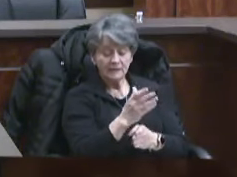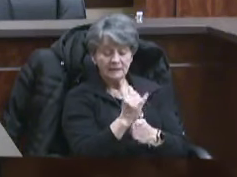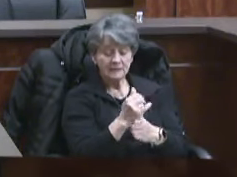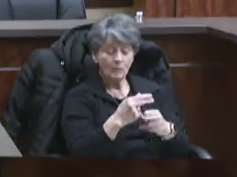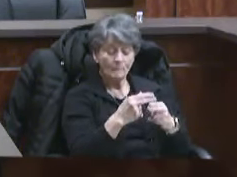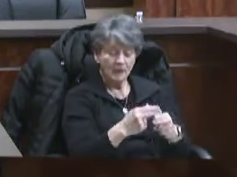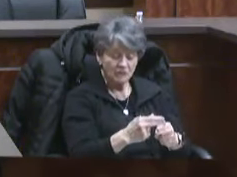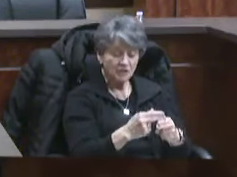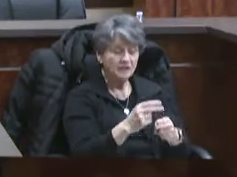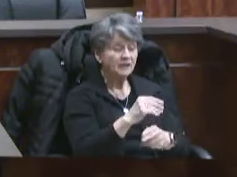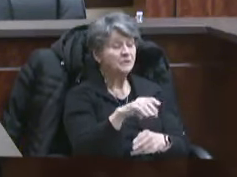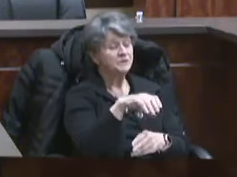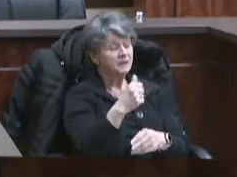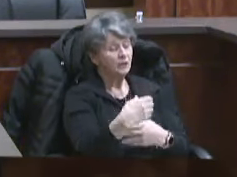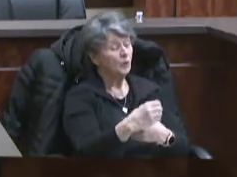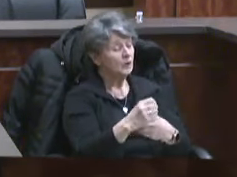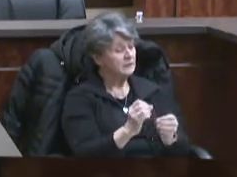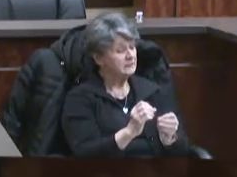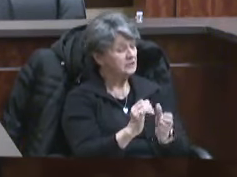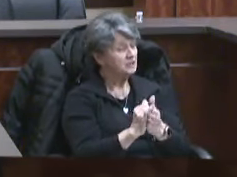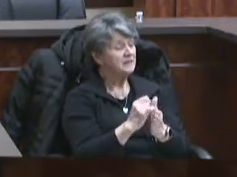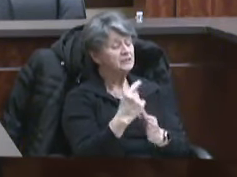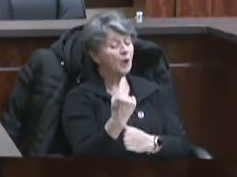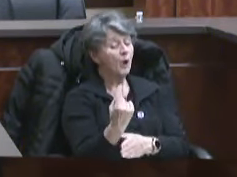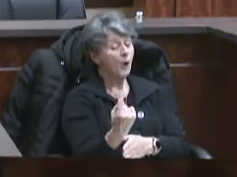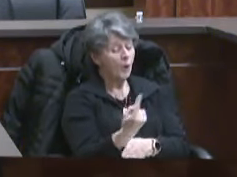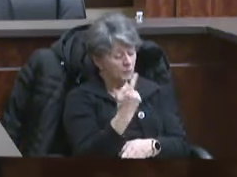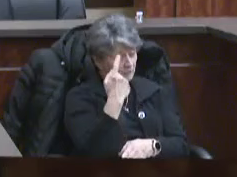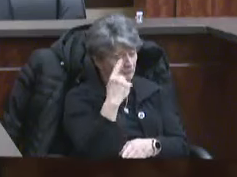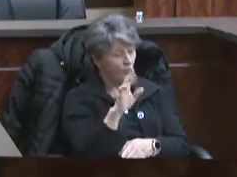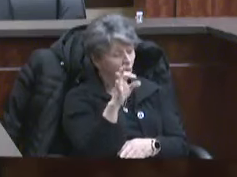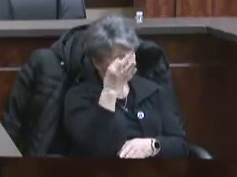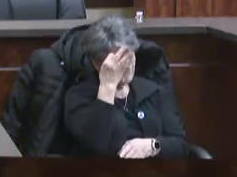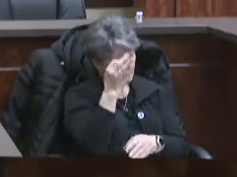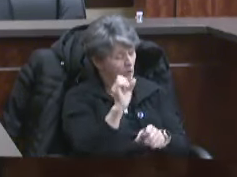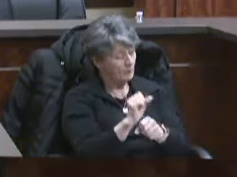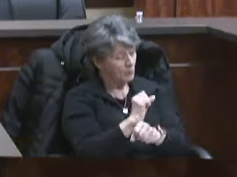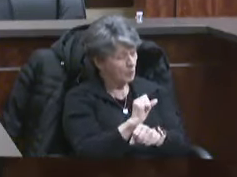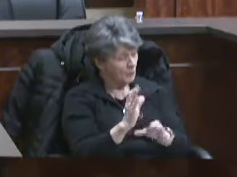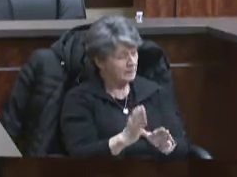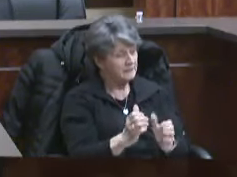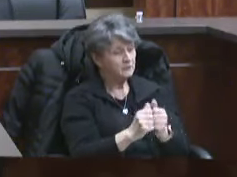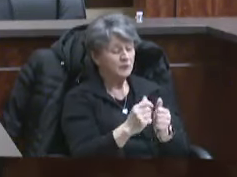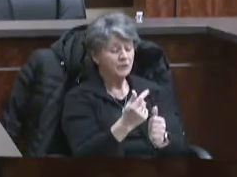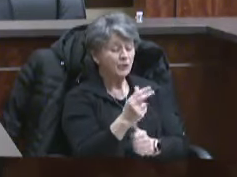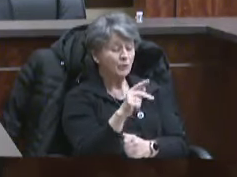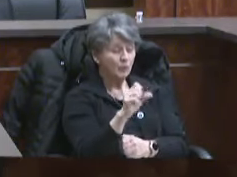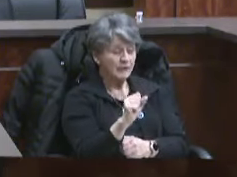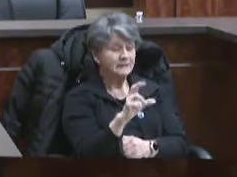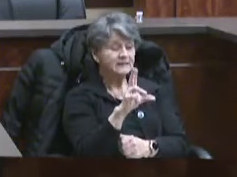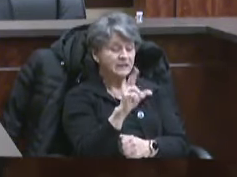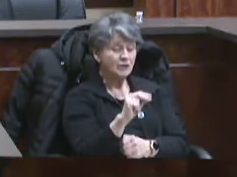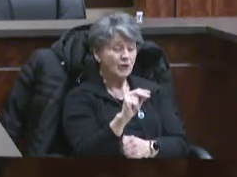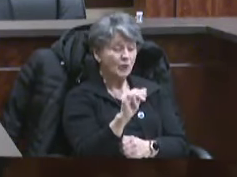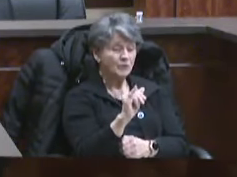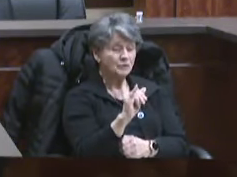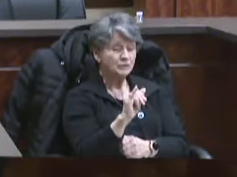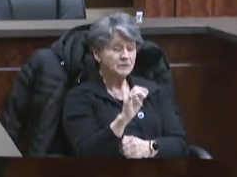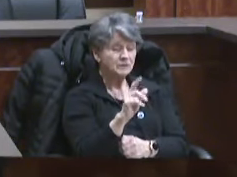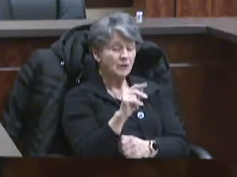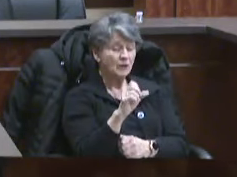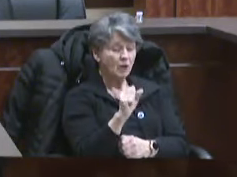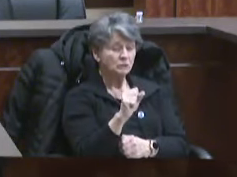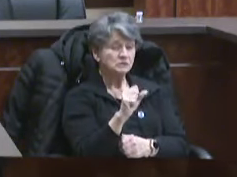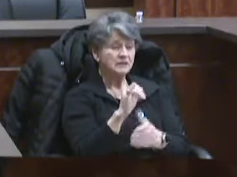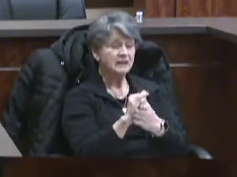is another organization that deals only with federal employees with grants and no interest loans, and that's FEEA,